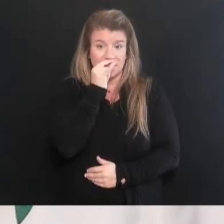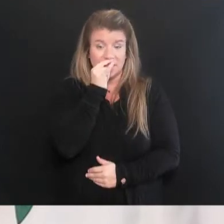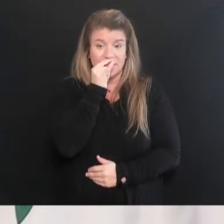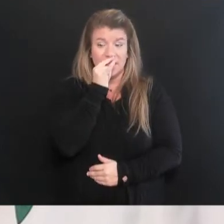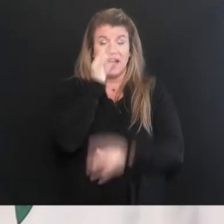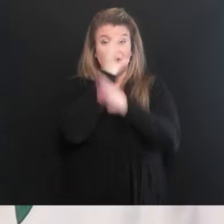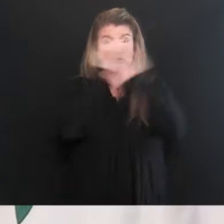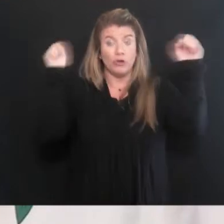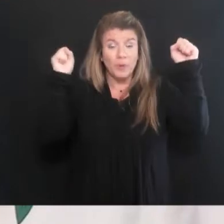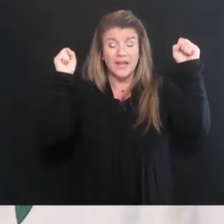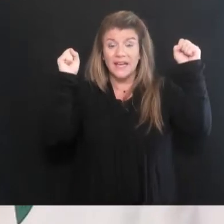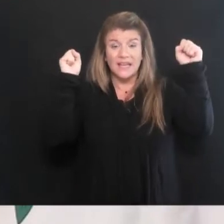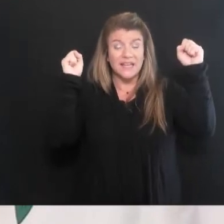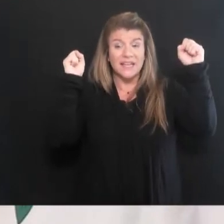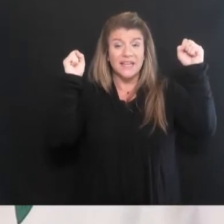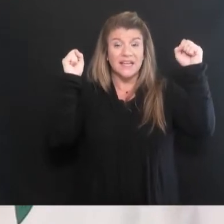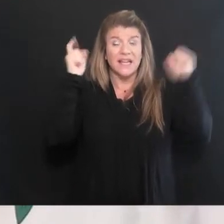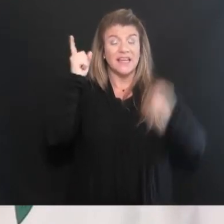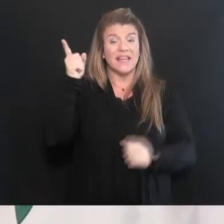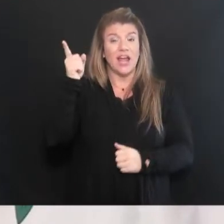the superintendent, up at